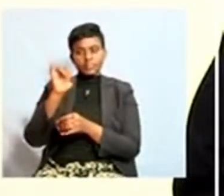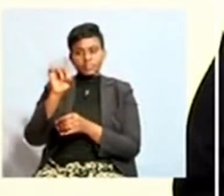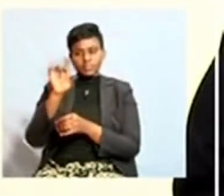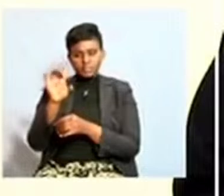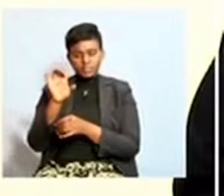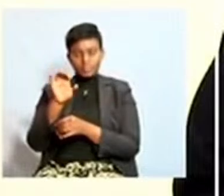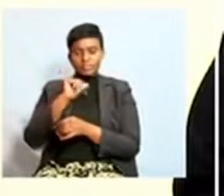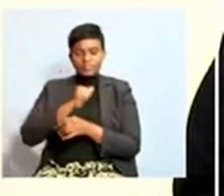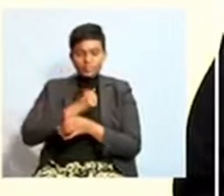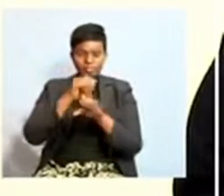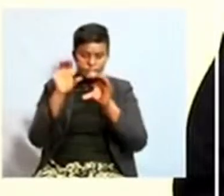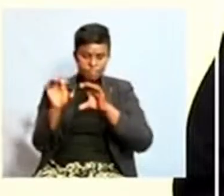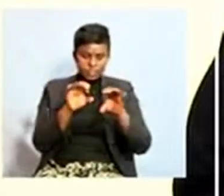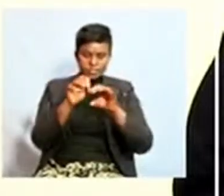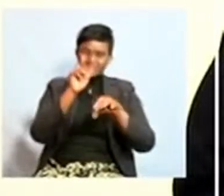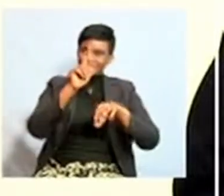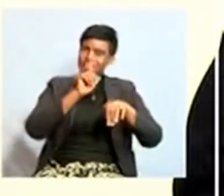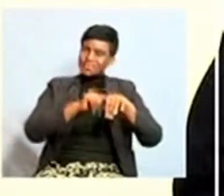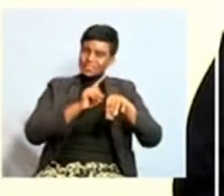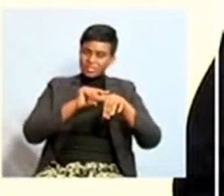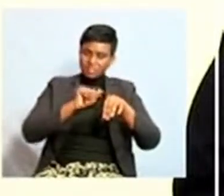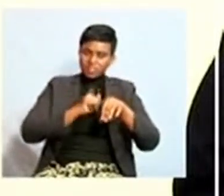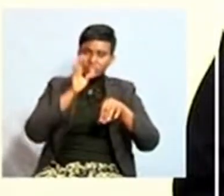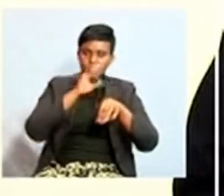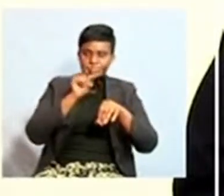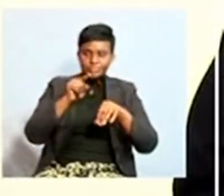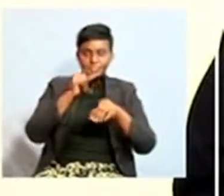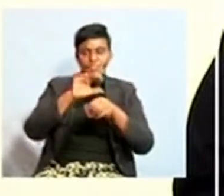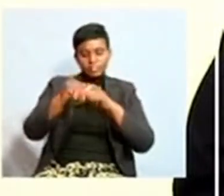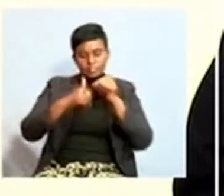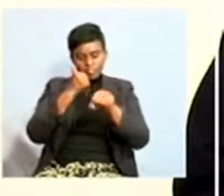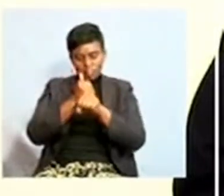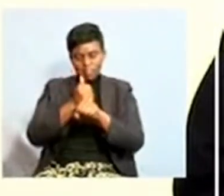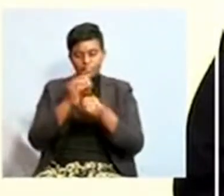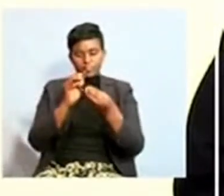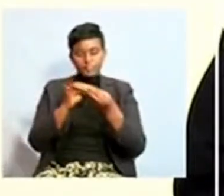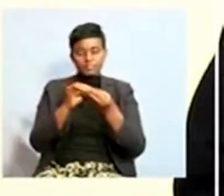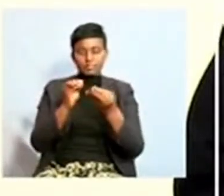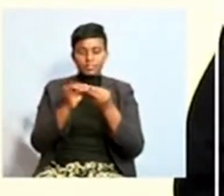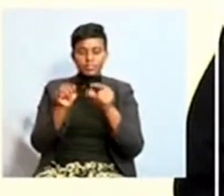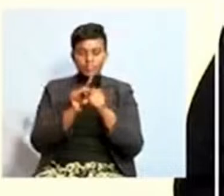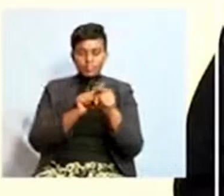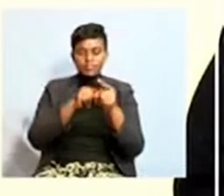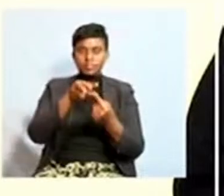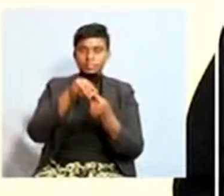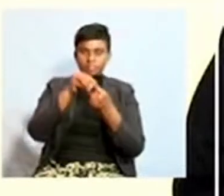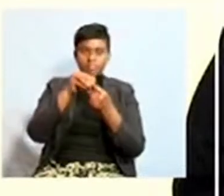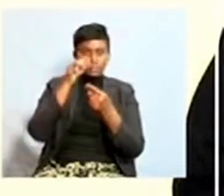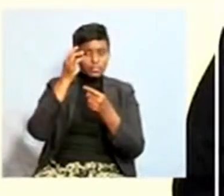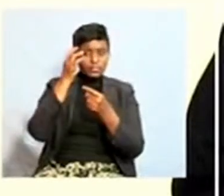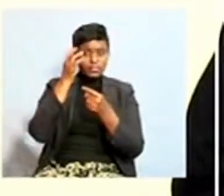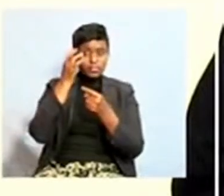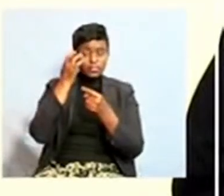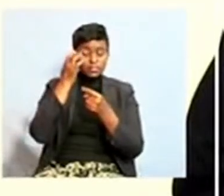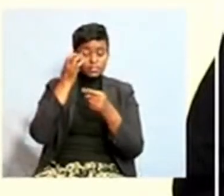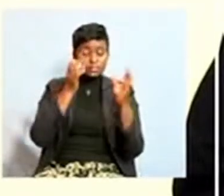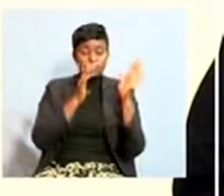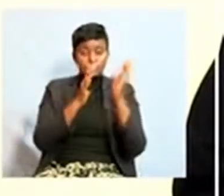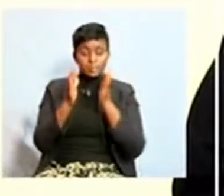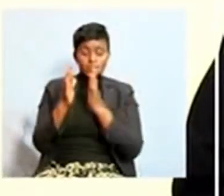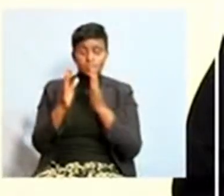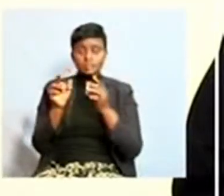we did at one point establish a special purpose vehicle